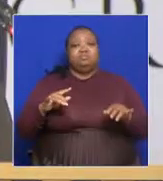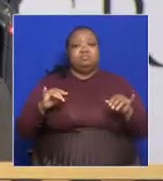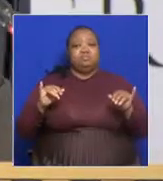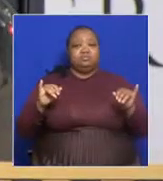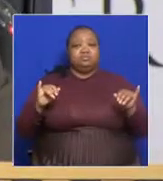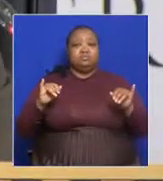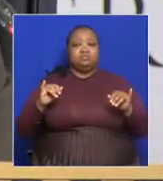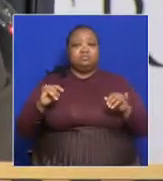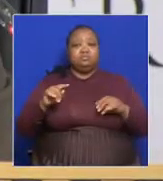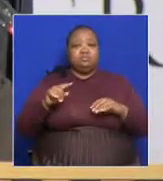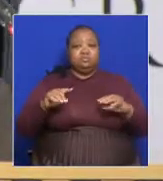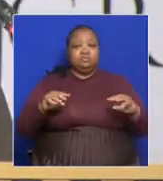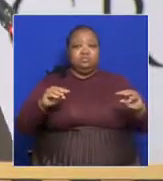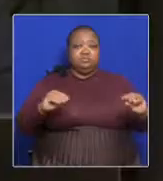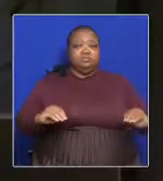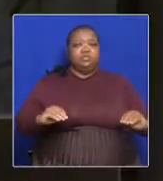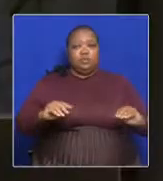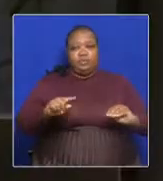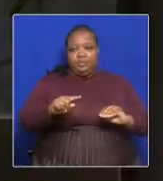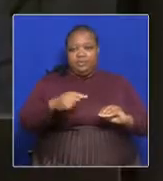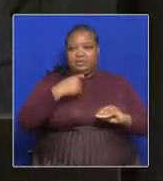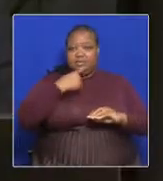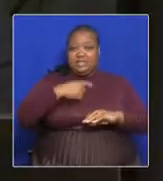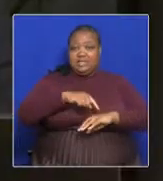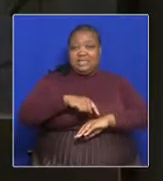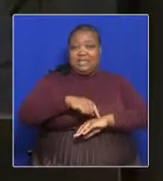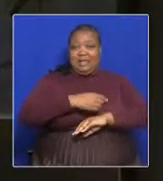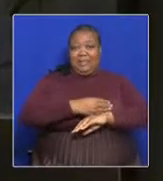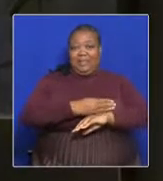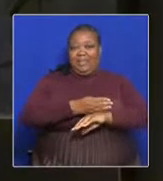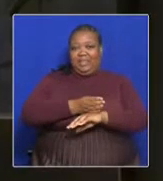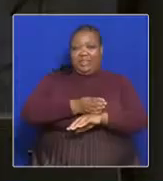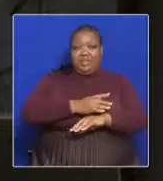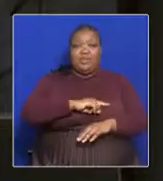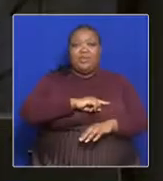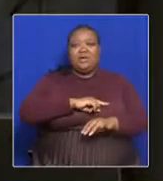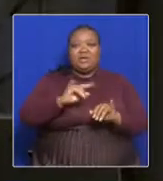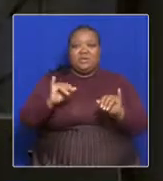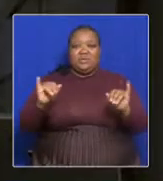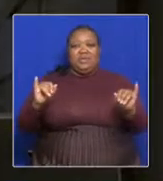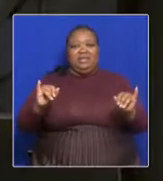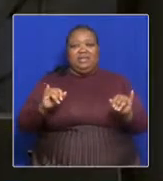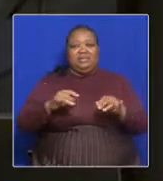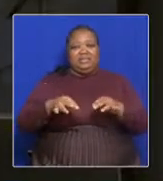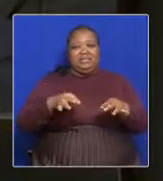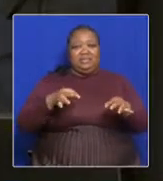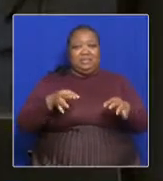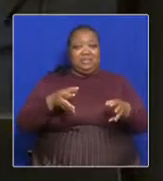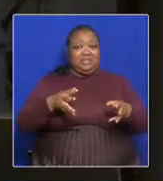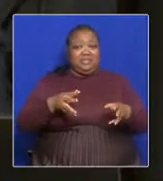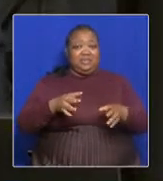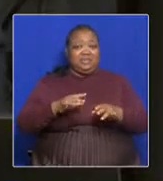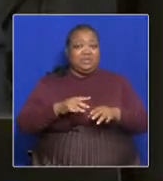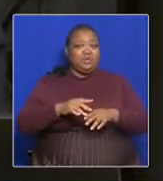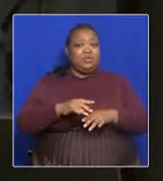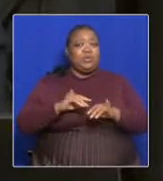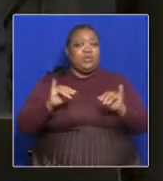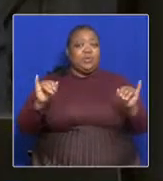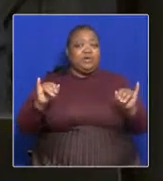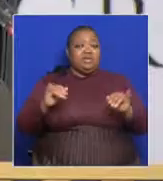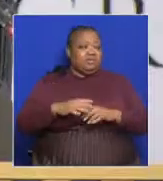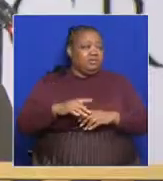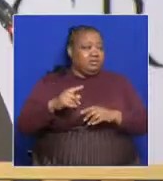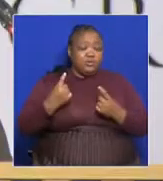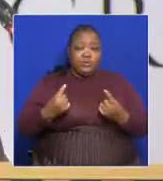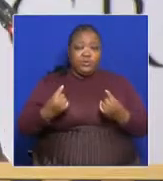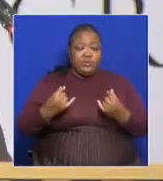Do not say it's time consuming, because it gets worse with that explanation. You did not. You did not call around.